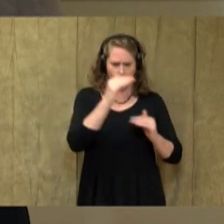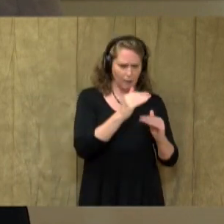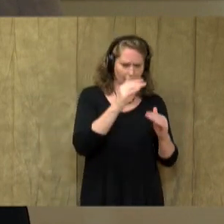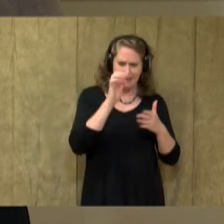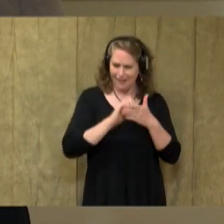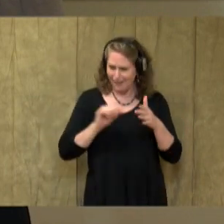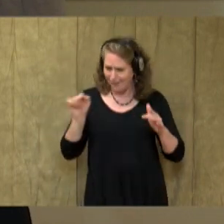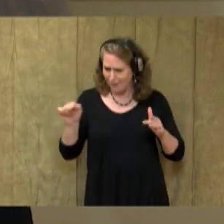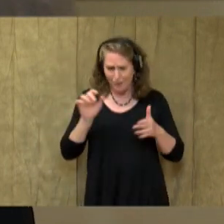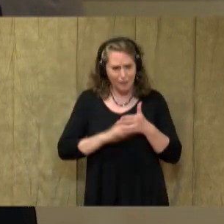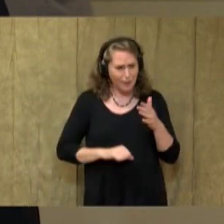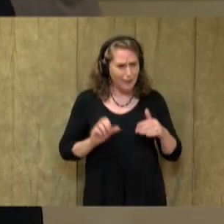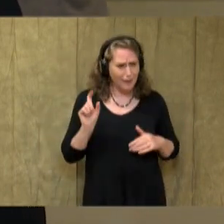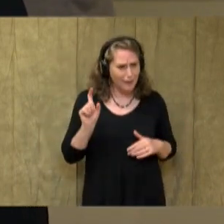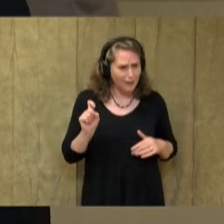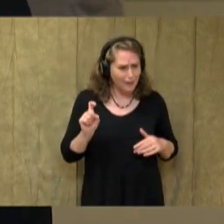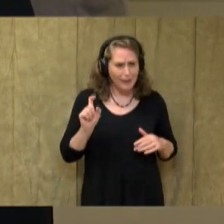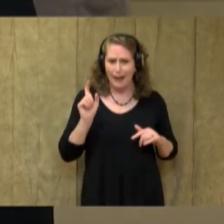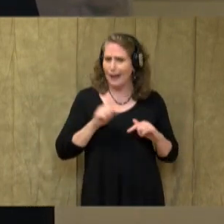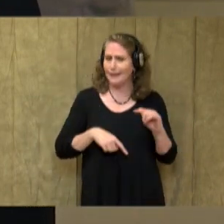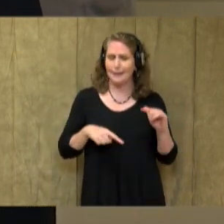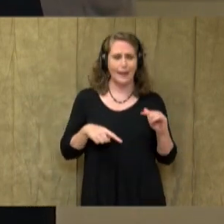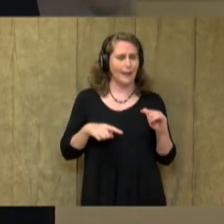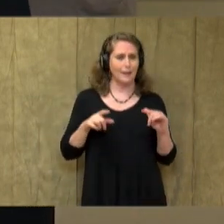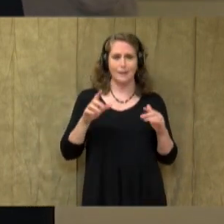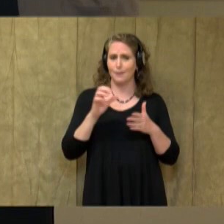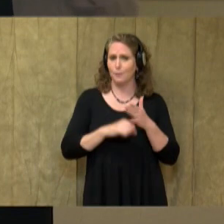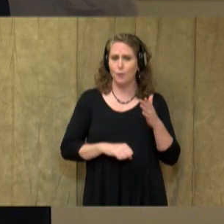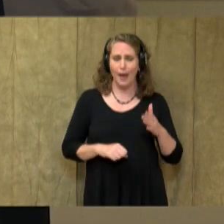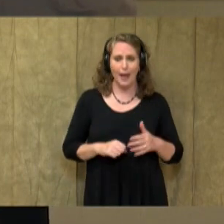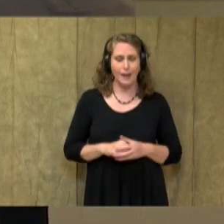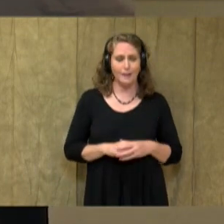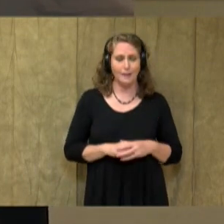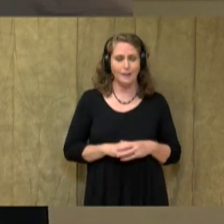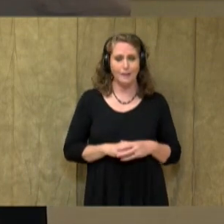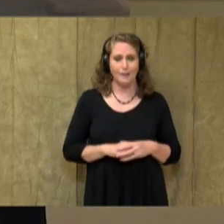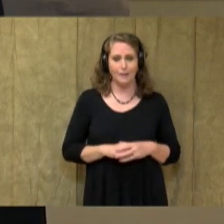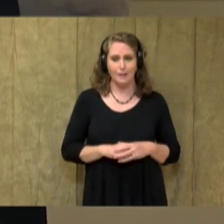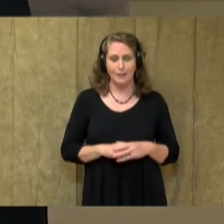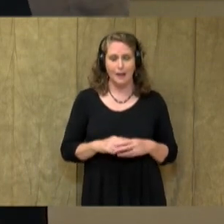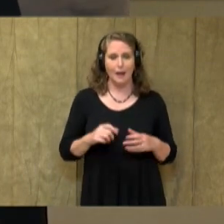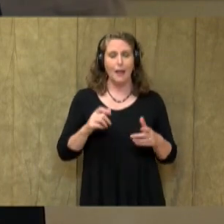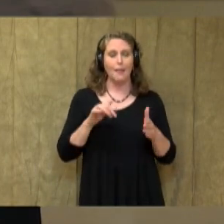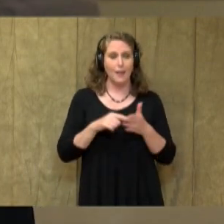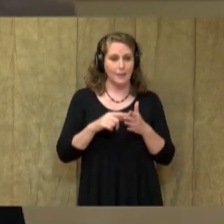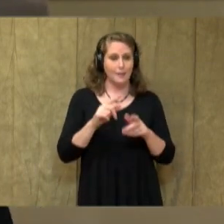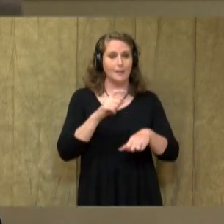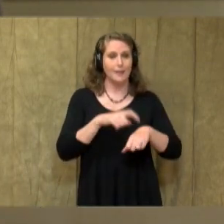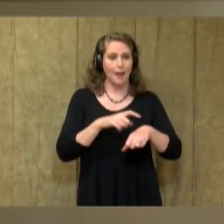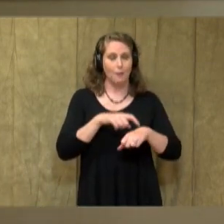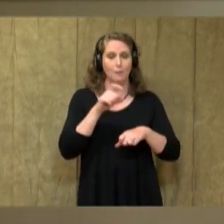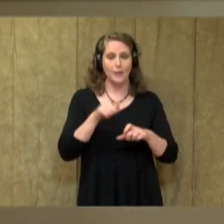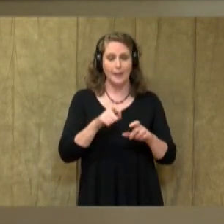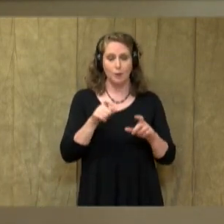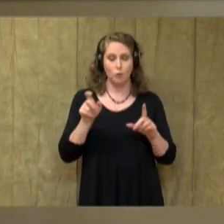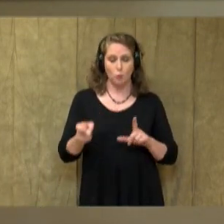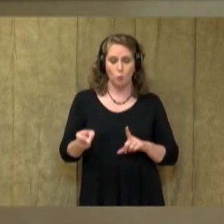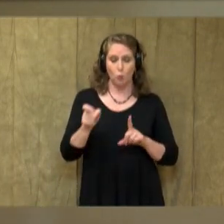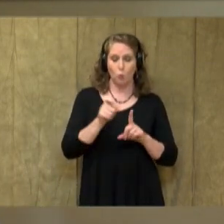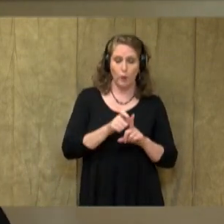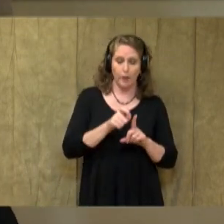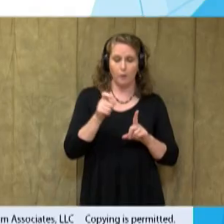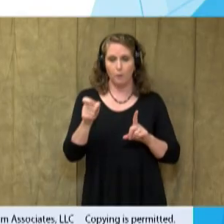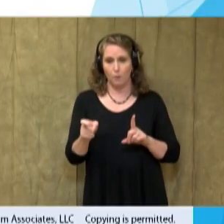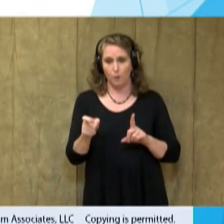fingers? No, I cannot do that. So this would be a place where I would have to regroup